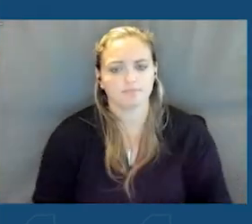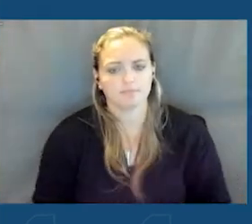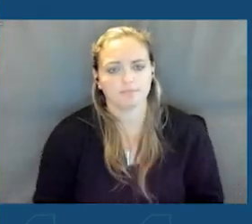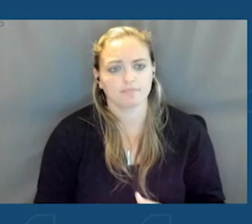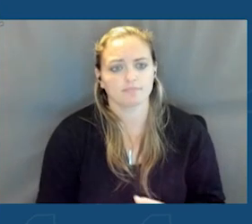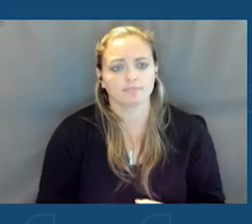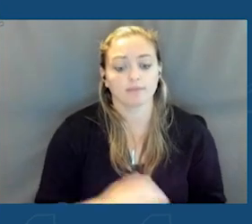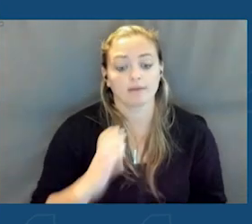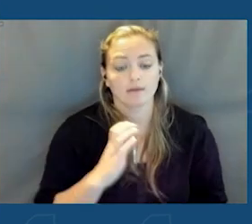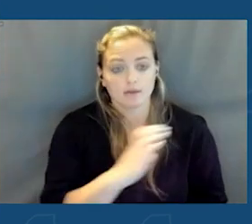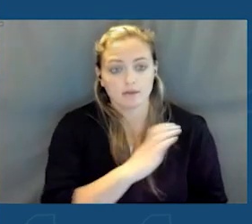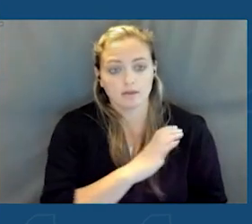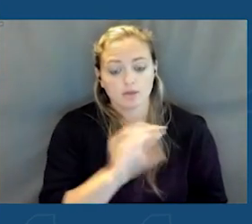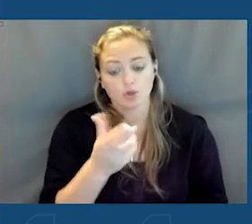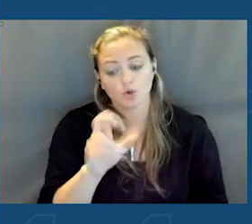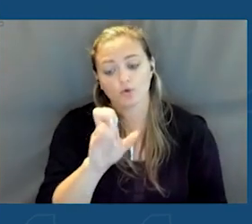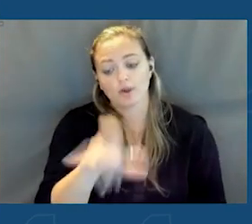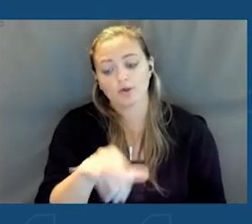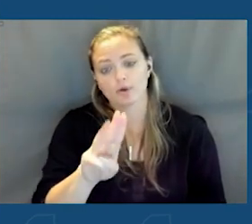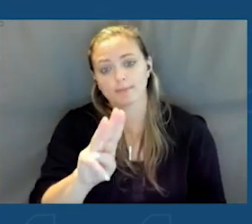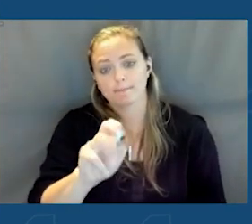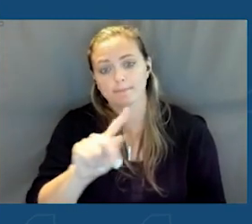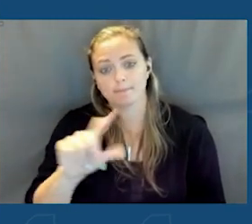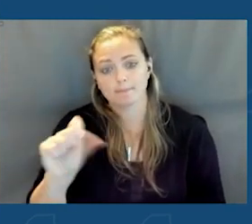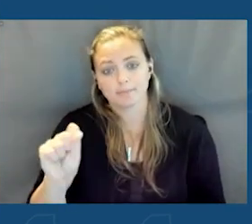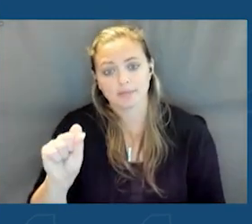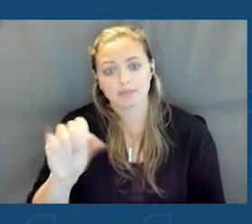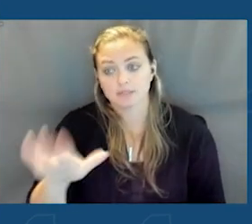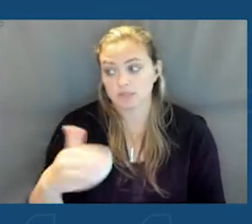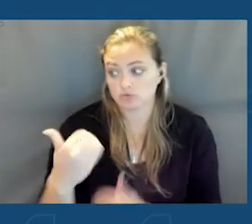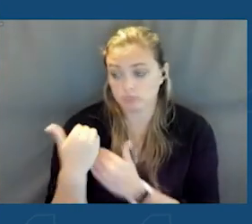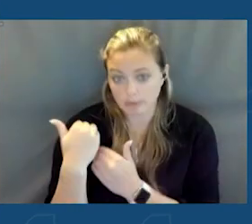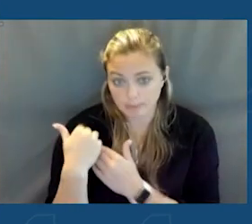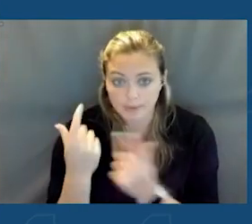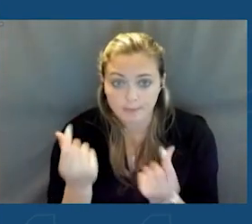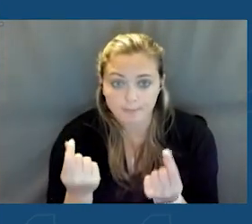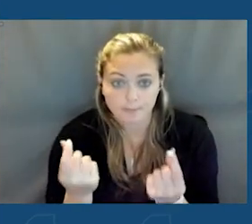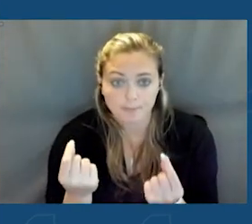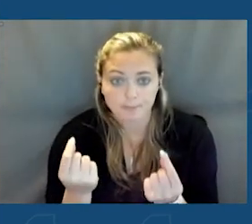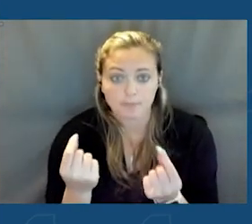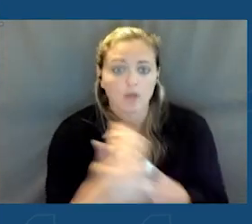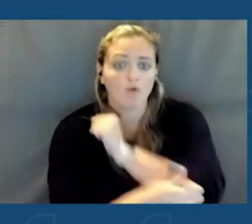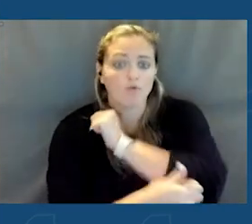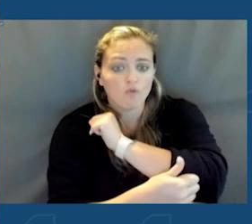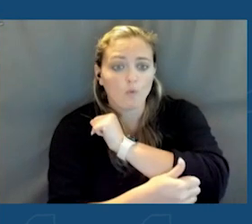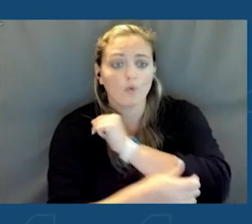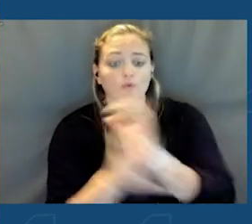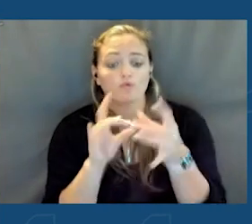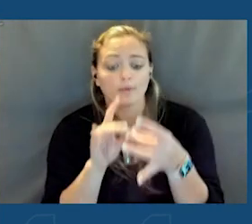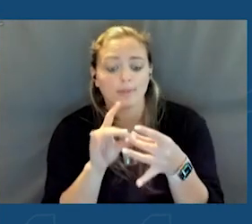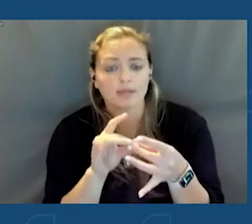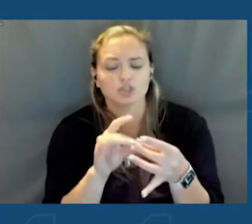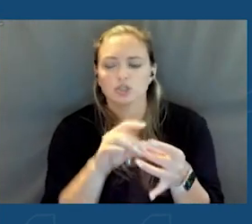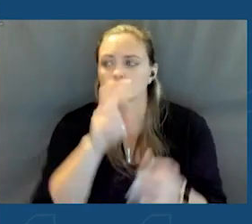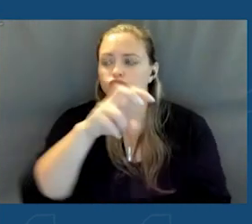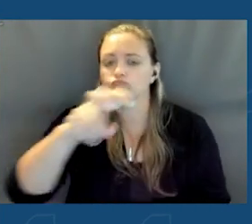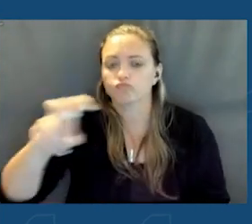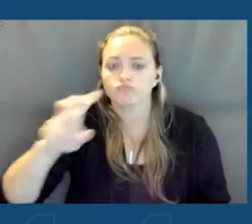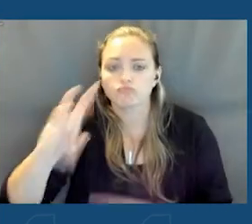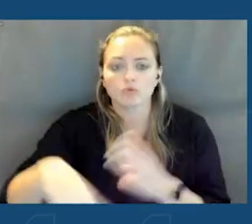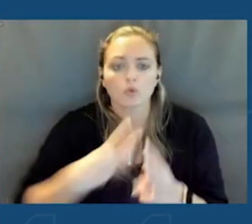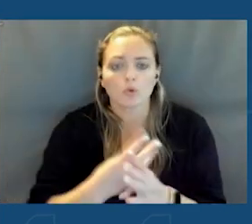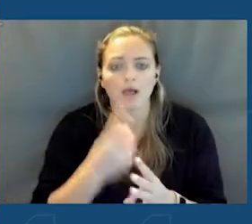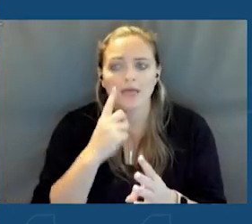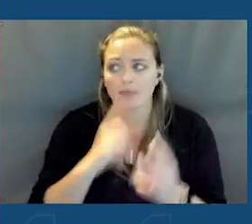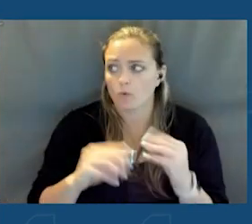Congressman Gregory Meeks, who in his responsibility of Foreign Relations Committee travels the world. I have a feeling you spend more time in this airport